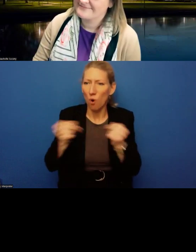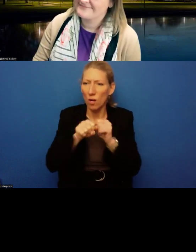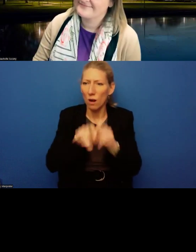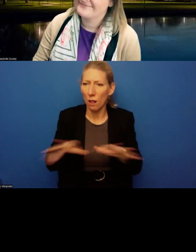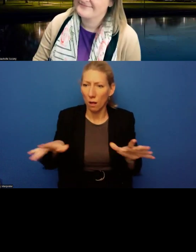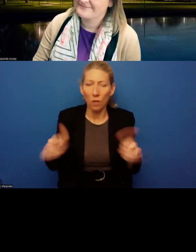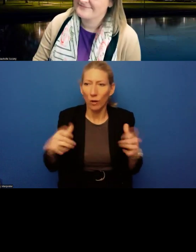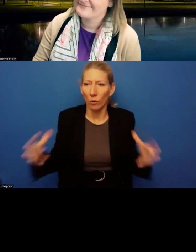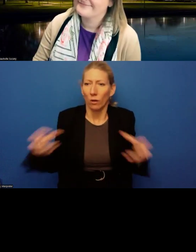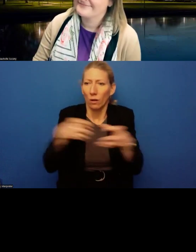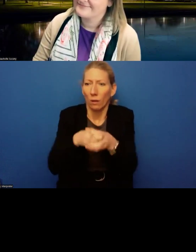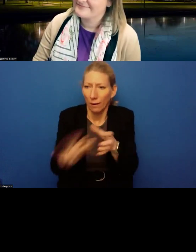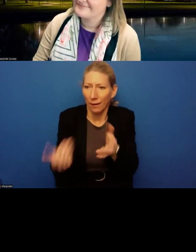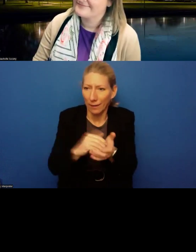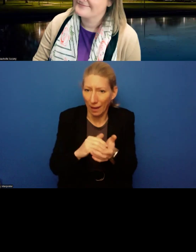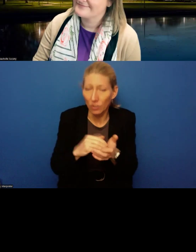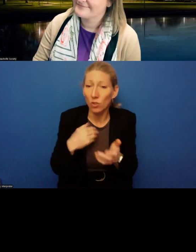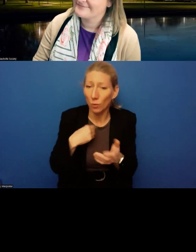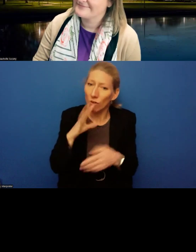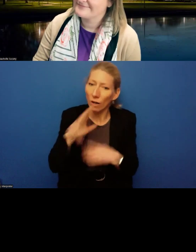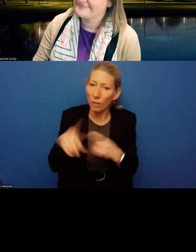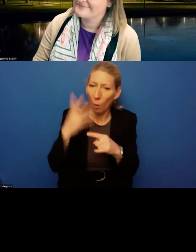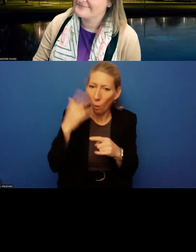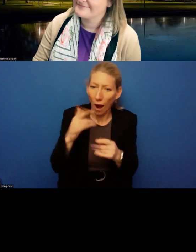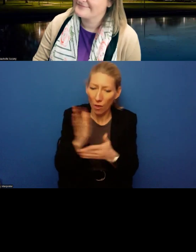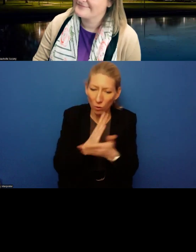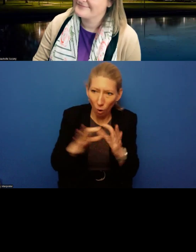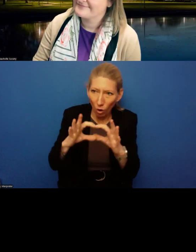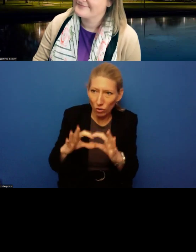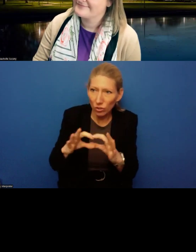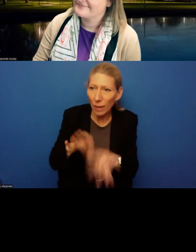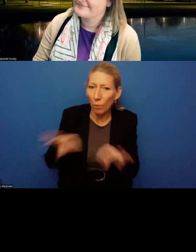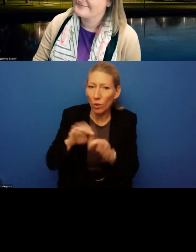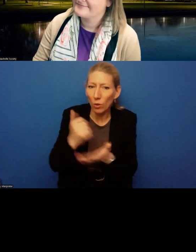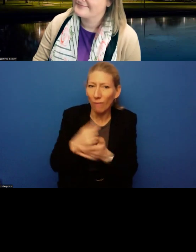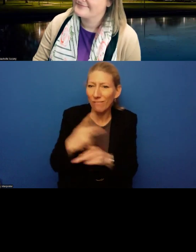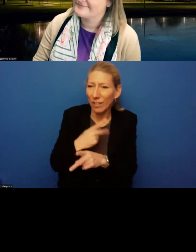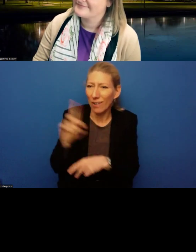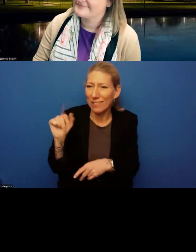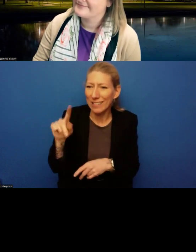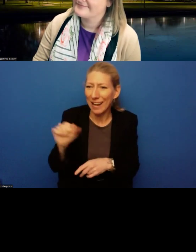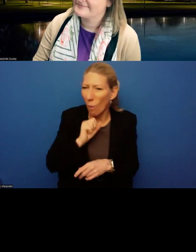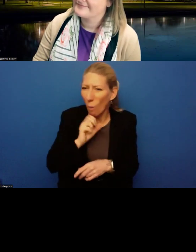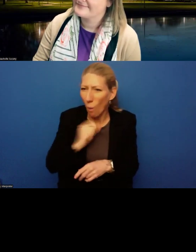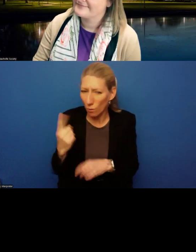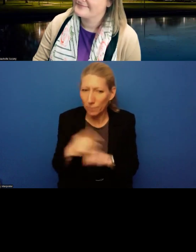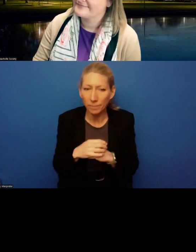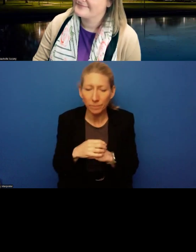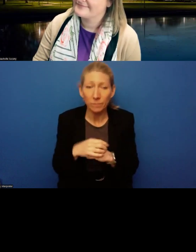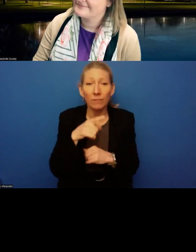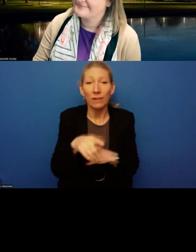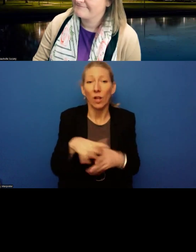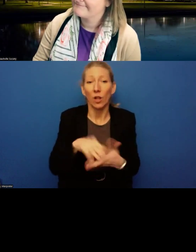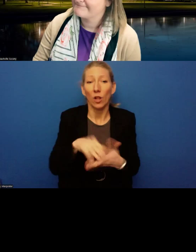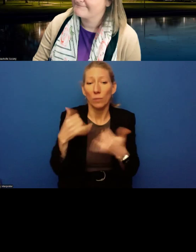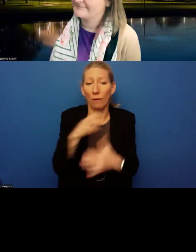the importance of potsherds to date archaeological sites. At another station, participants learned to play the ancient Roman